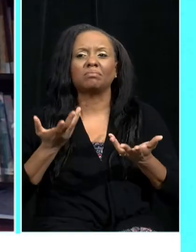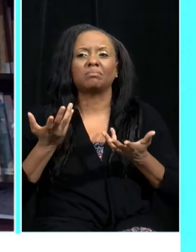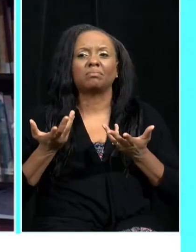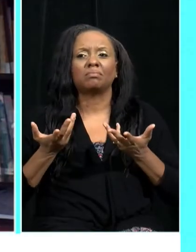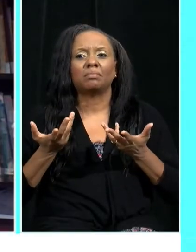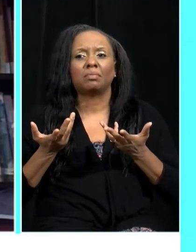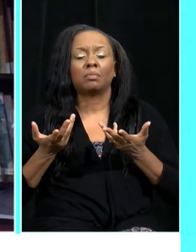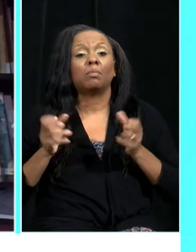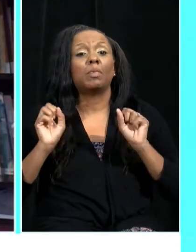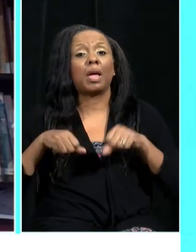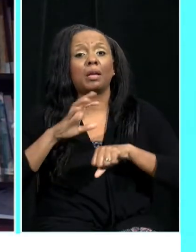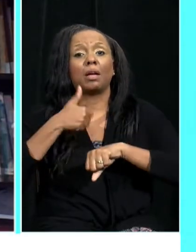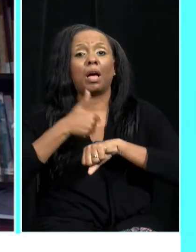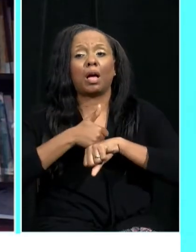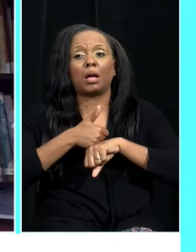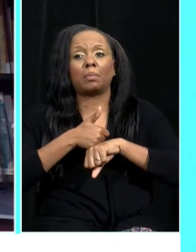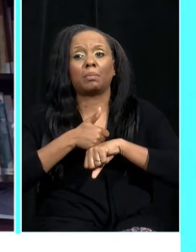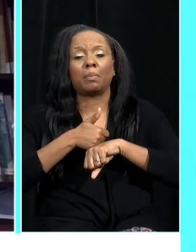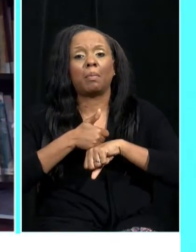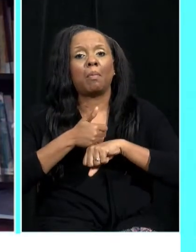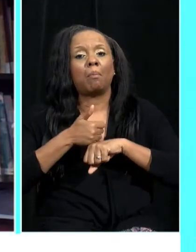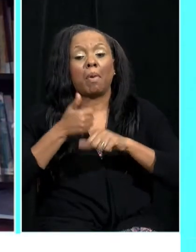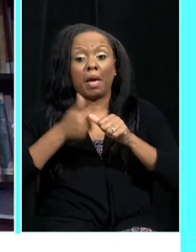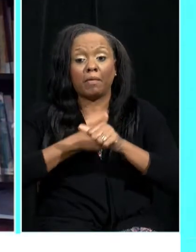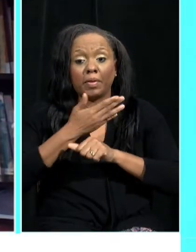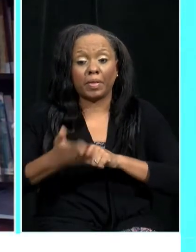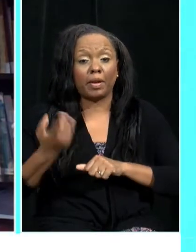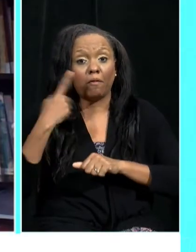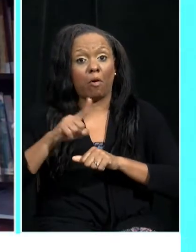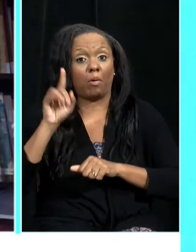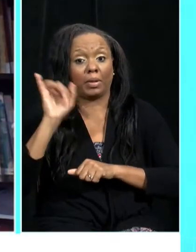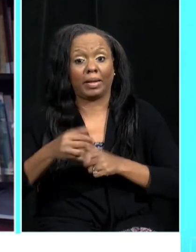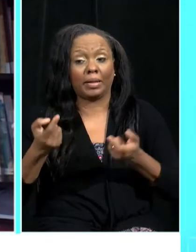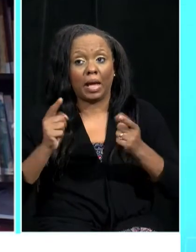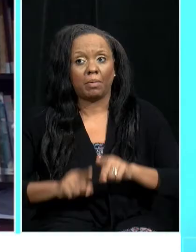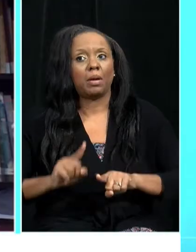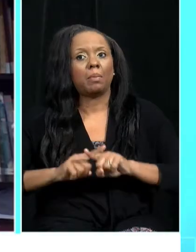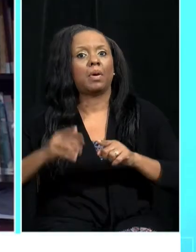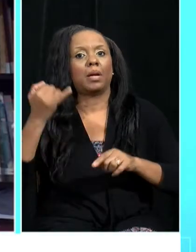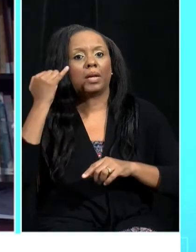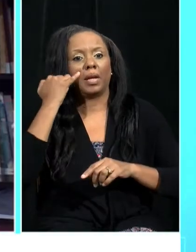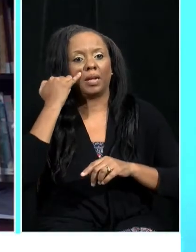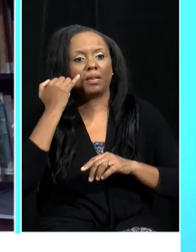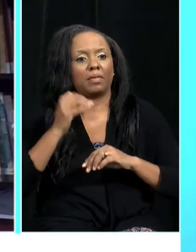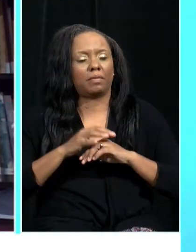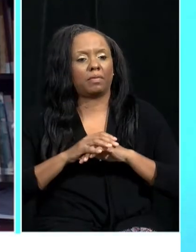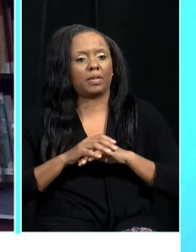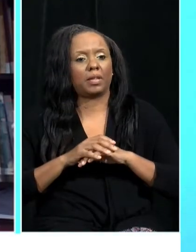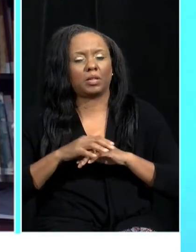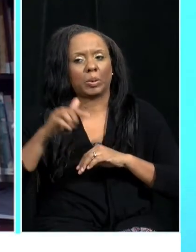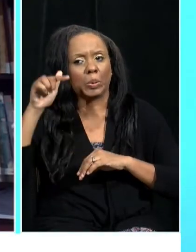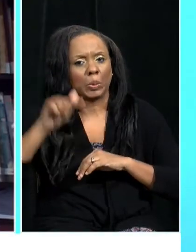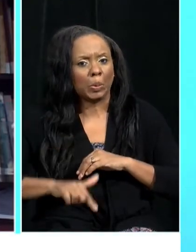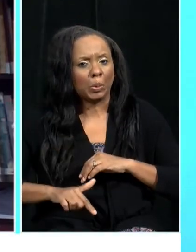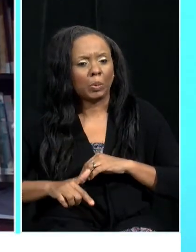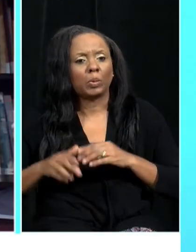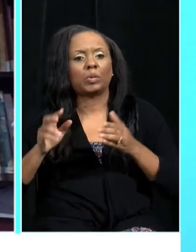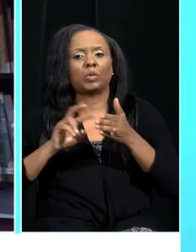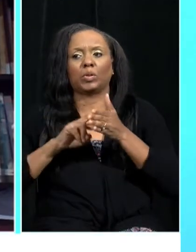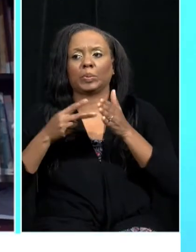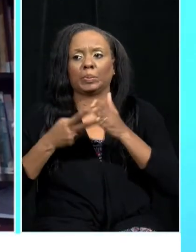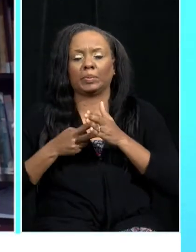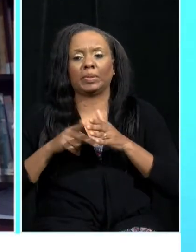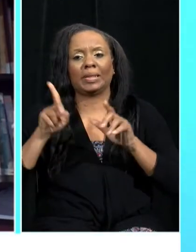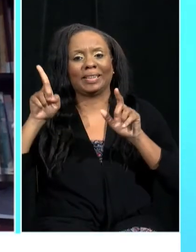similar measures. If, however, your growth is below pre-COVID, then it's reasonable to expect that you will